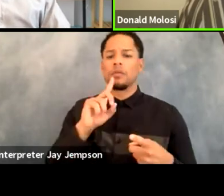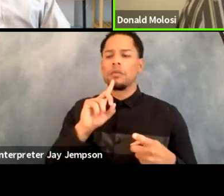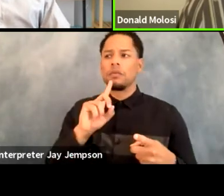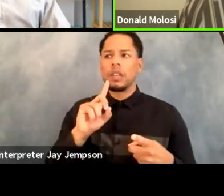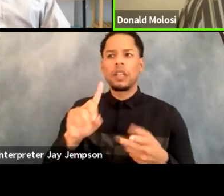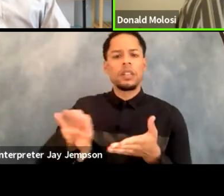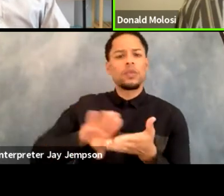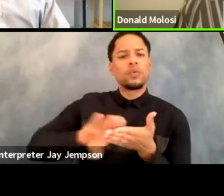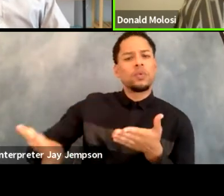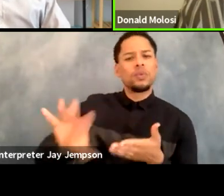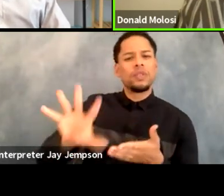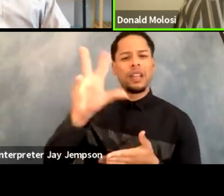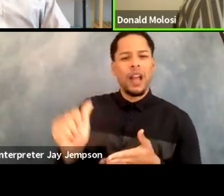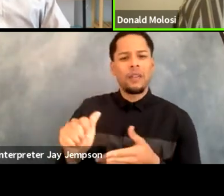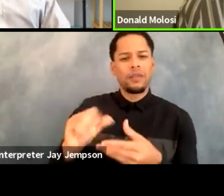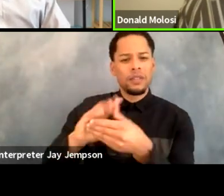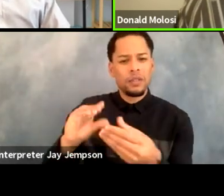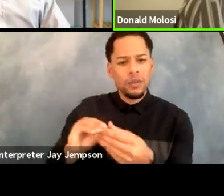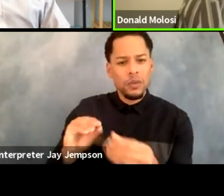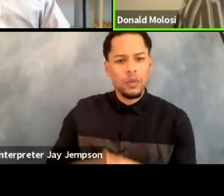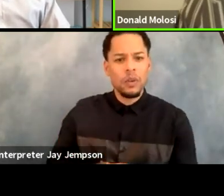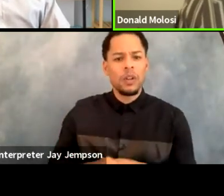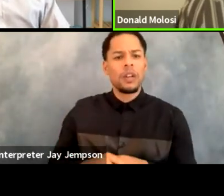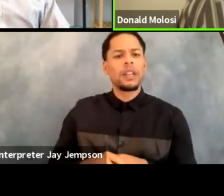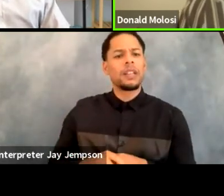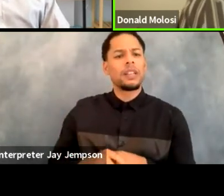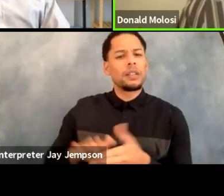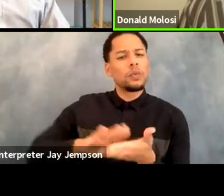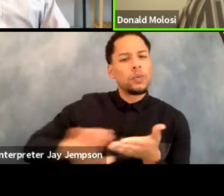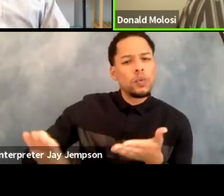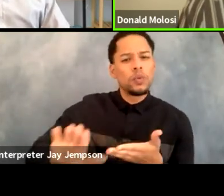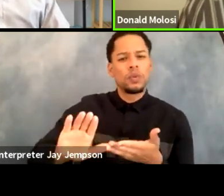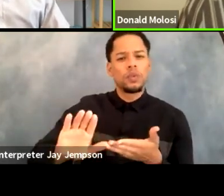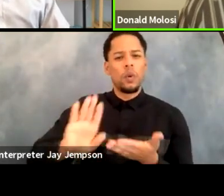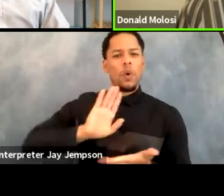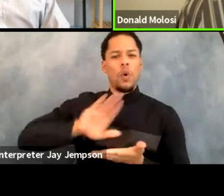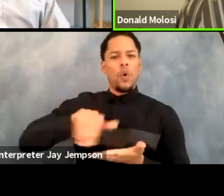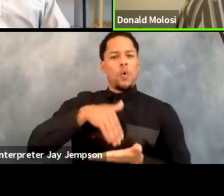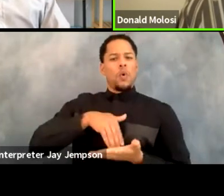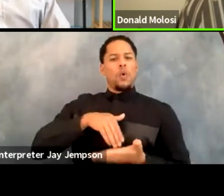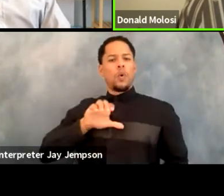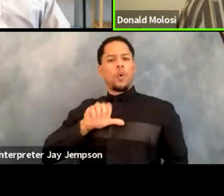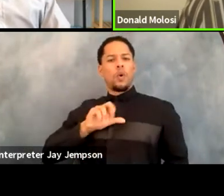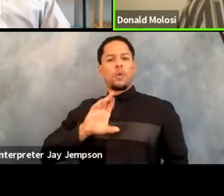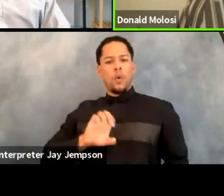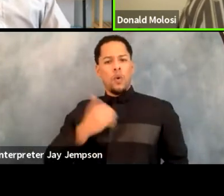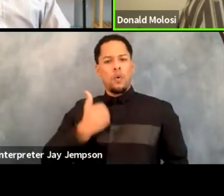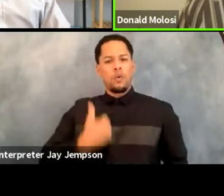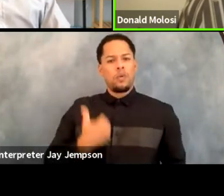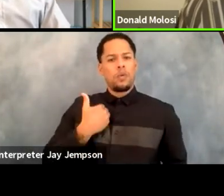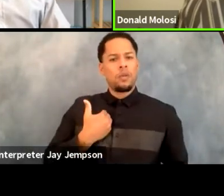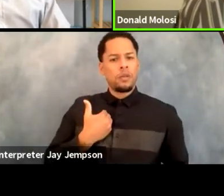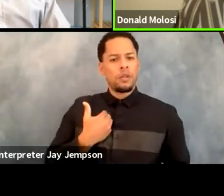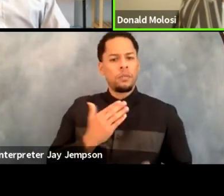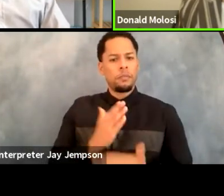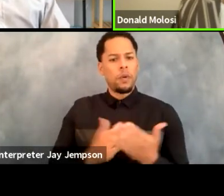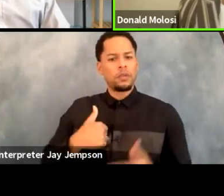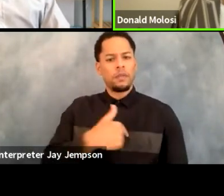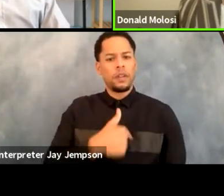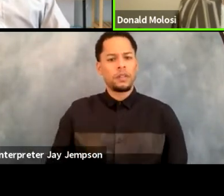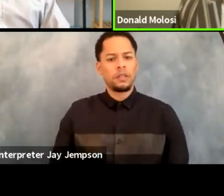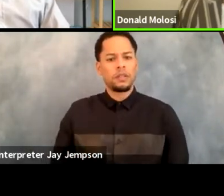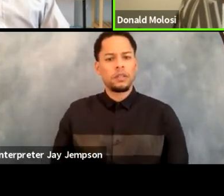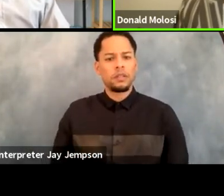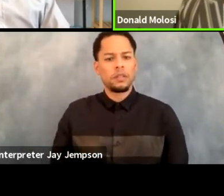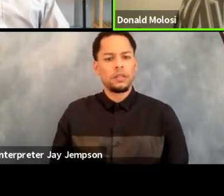excludes almost the core parts of us. And I realized that when I look at the way that we practice theater